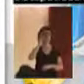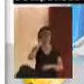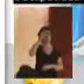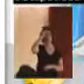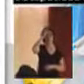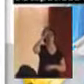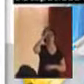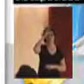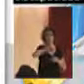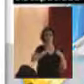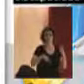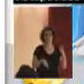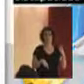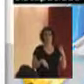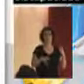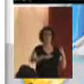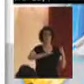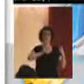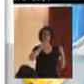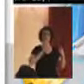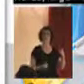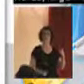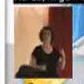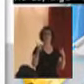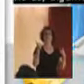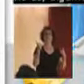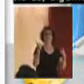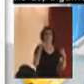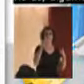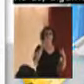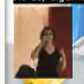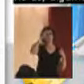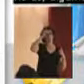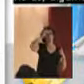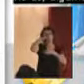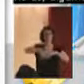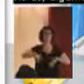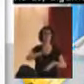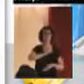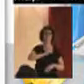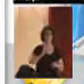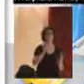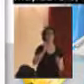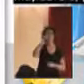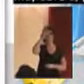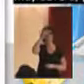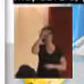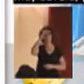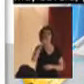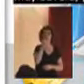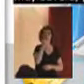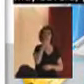interact properly with the screen. In 2009, we found